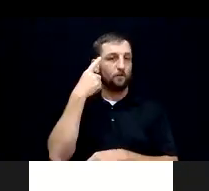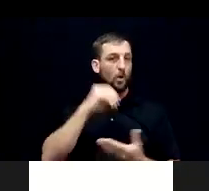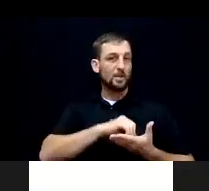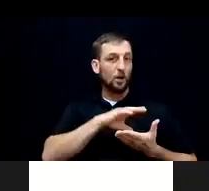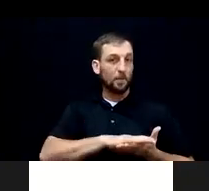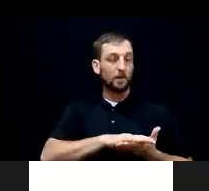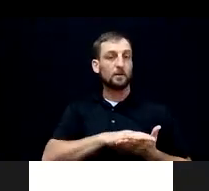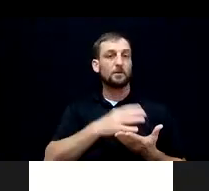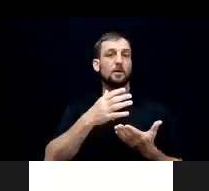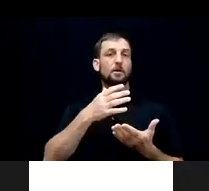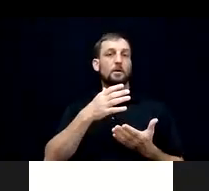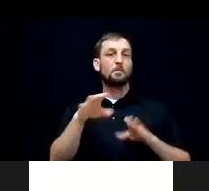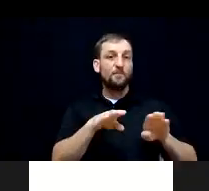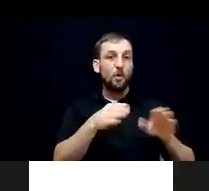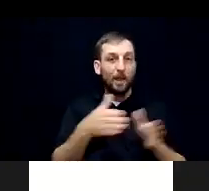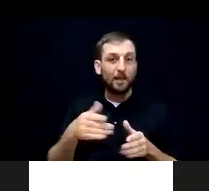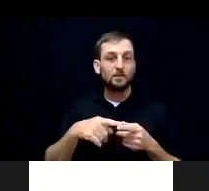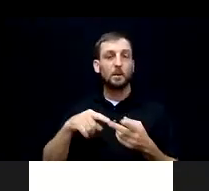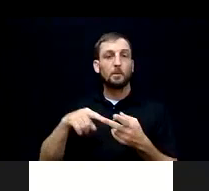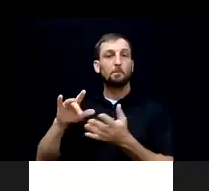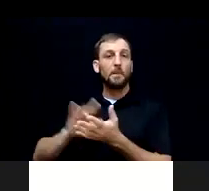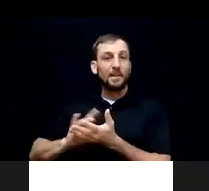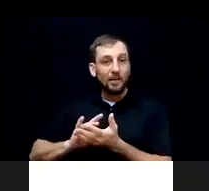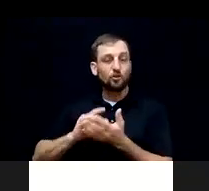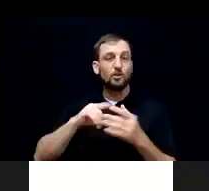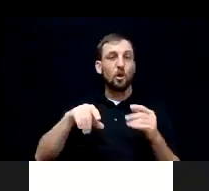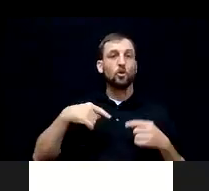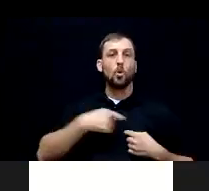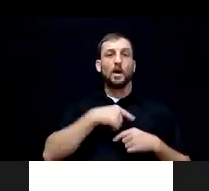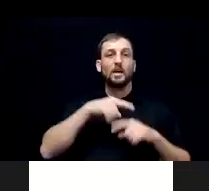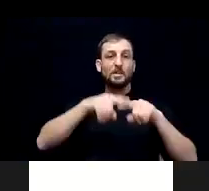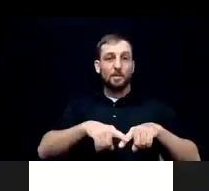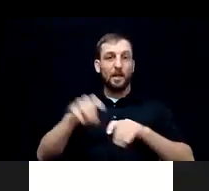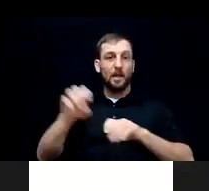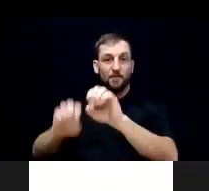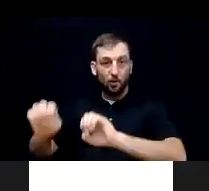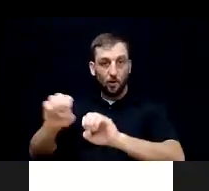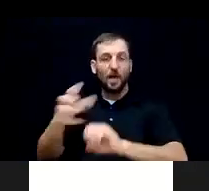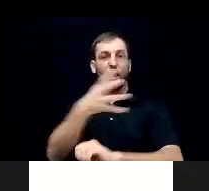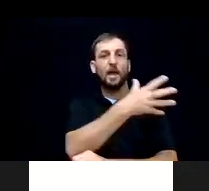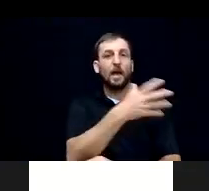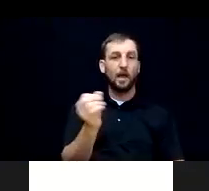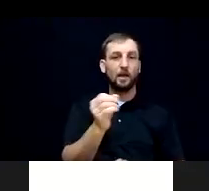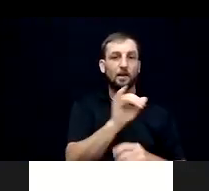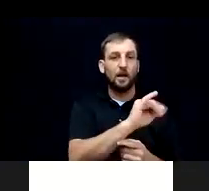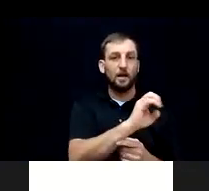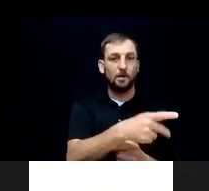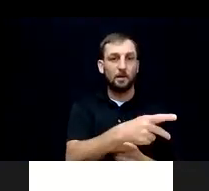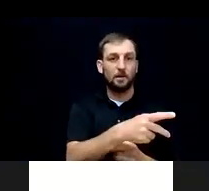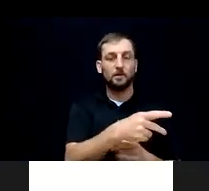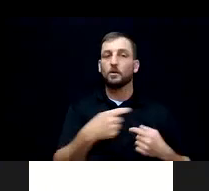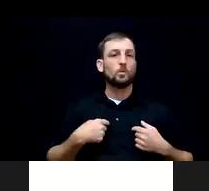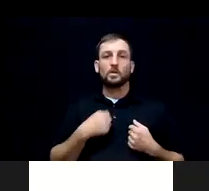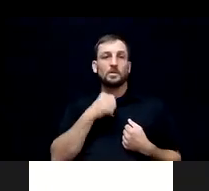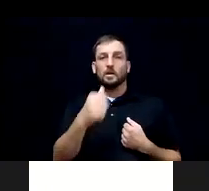stuff. So we rely on the IEP and the evaluation of students. We don't do 504 again because our students